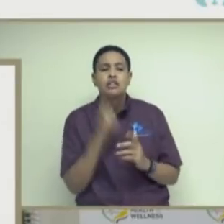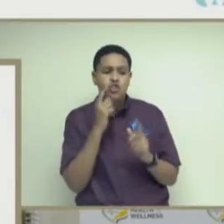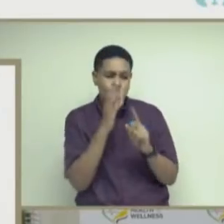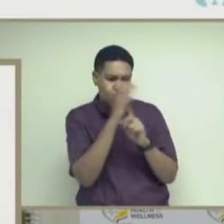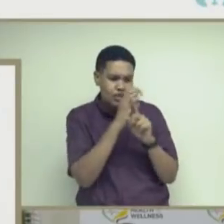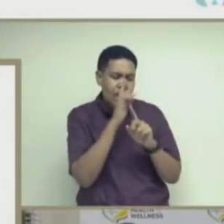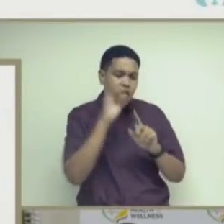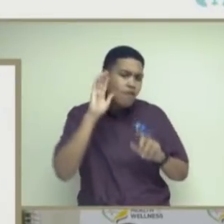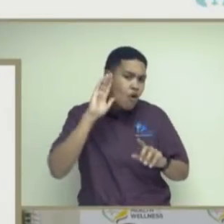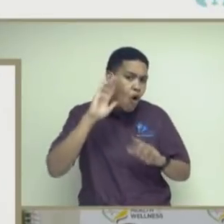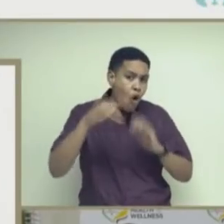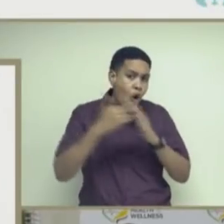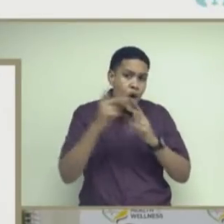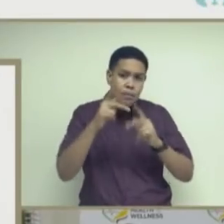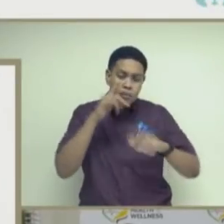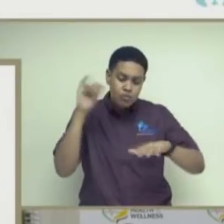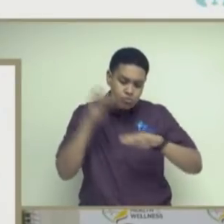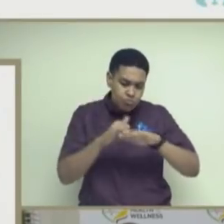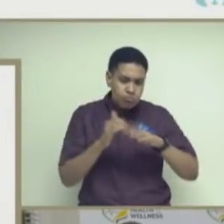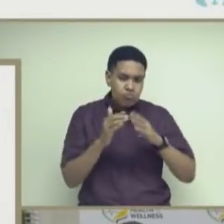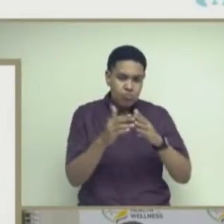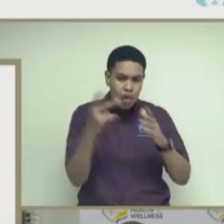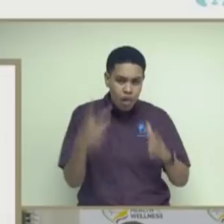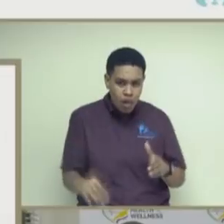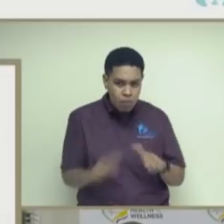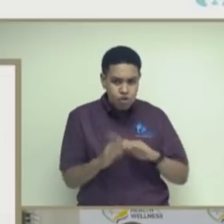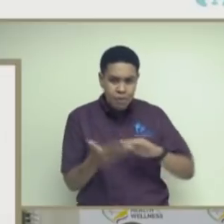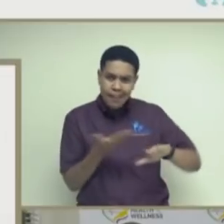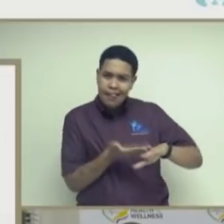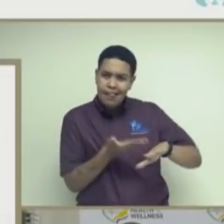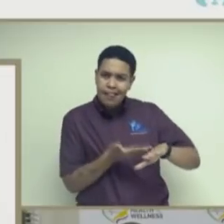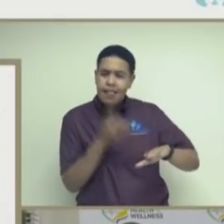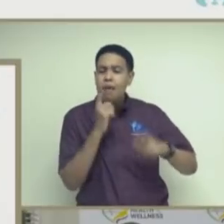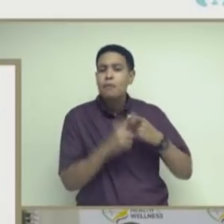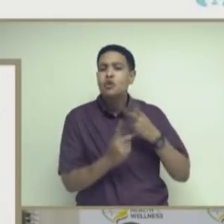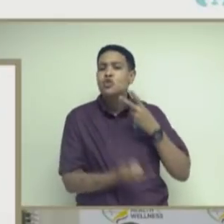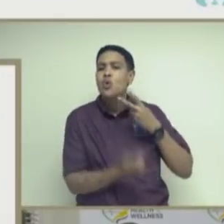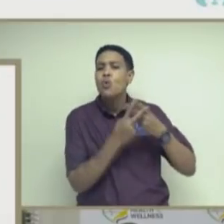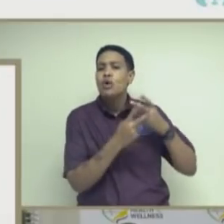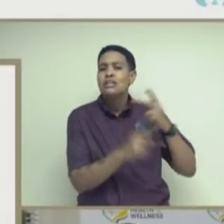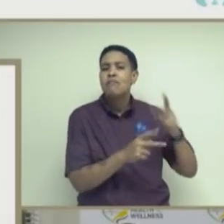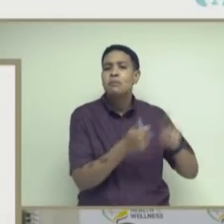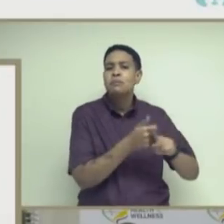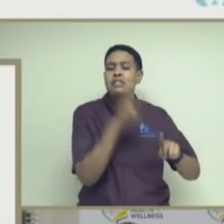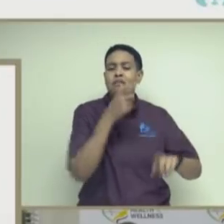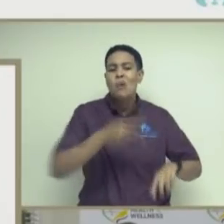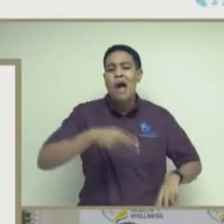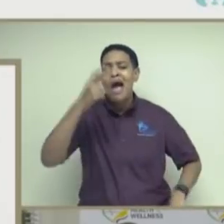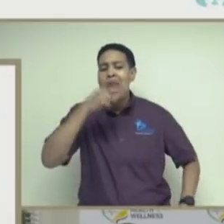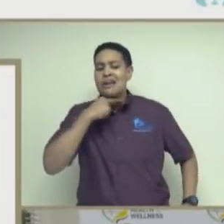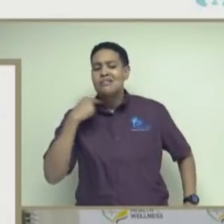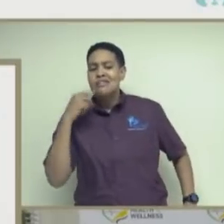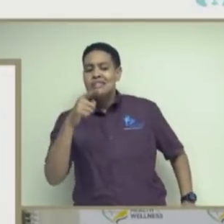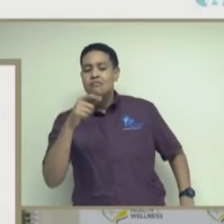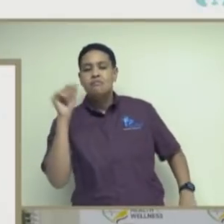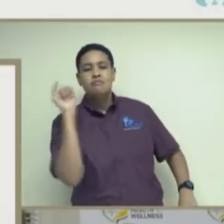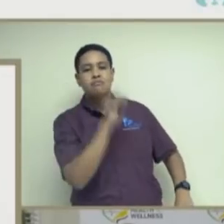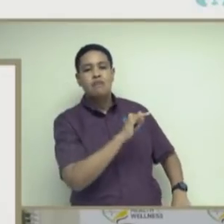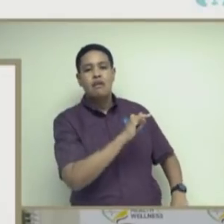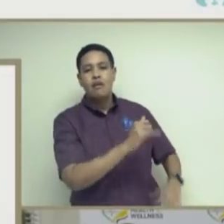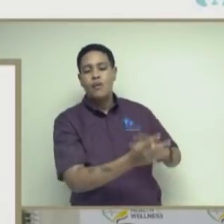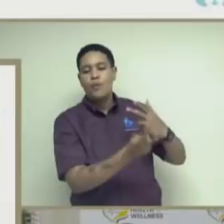all persons who enter the island, and of course, the quarantine of persons who are assessed as being high risk. The screening